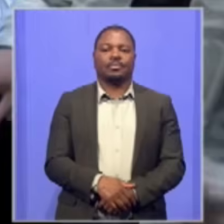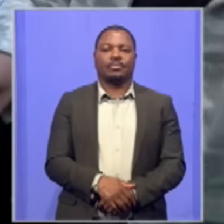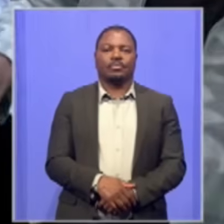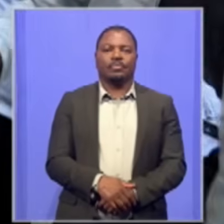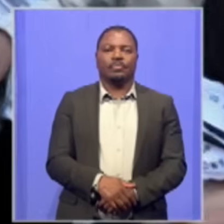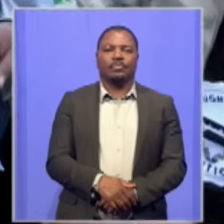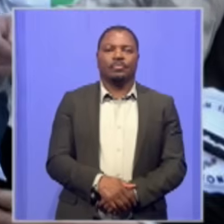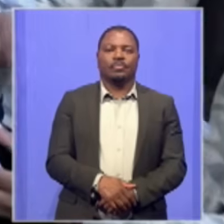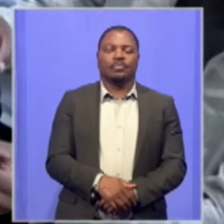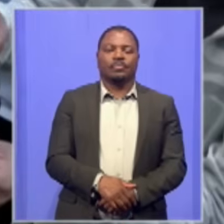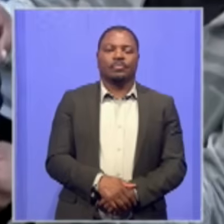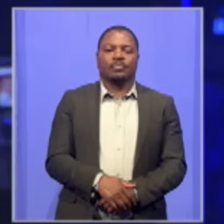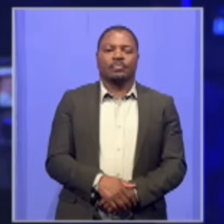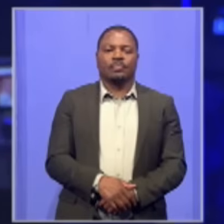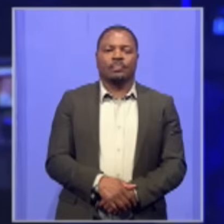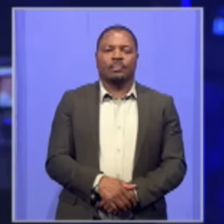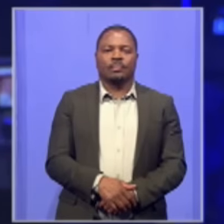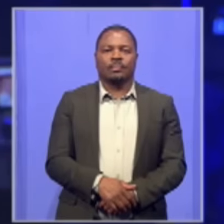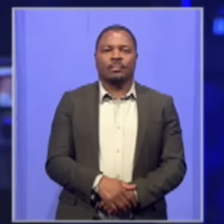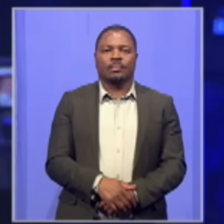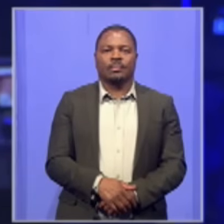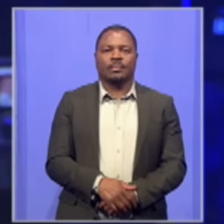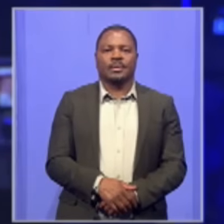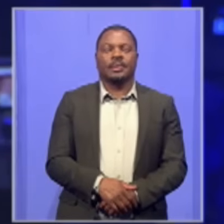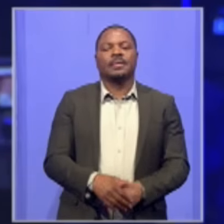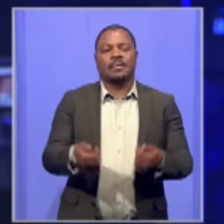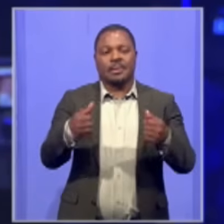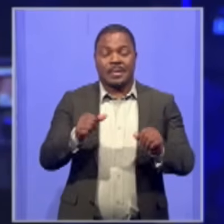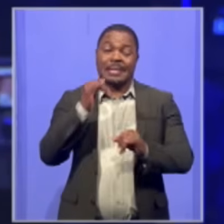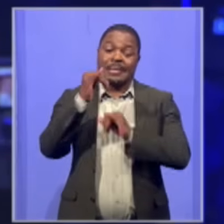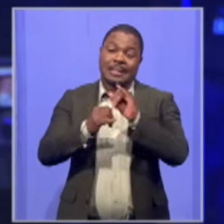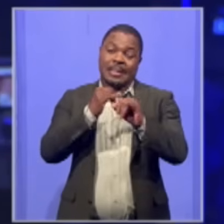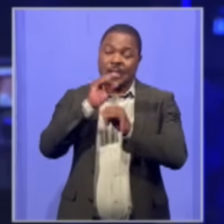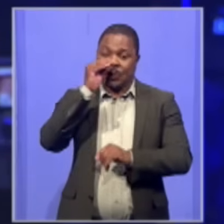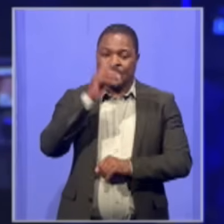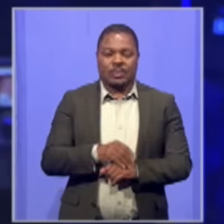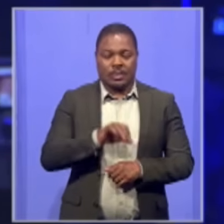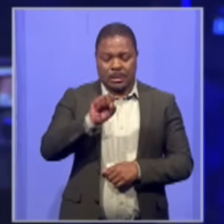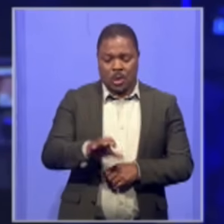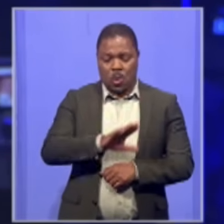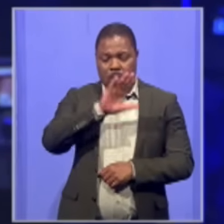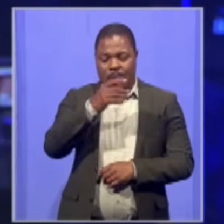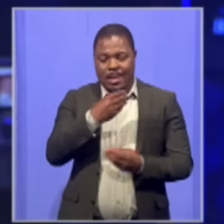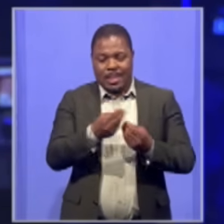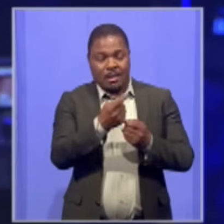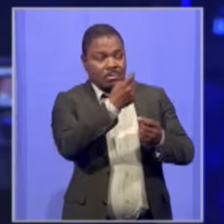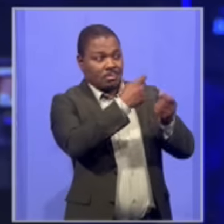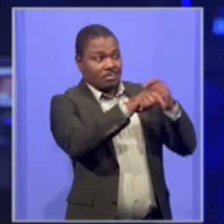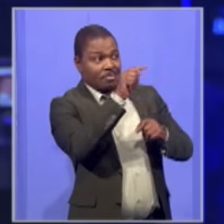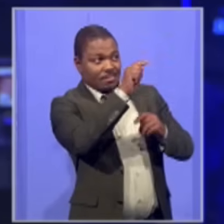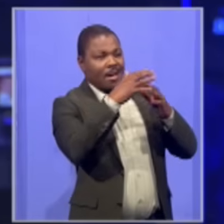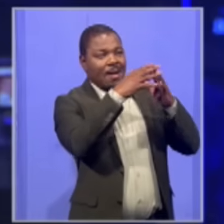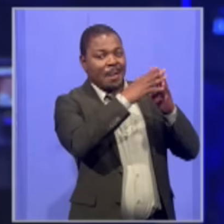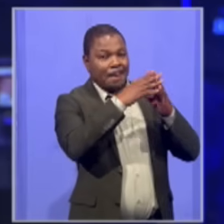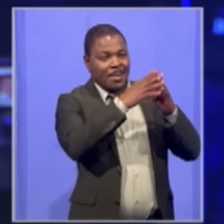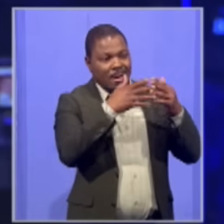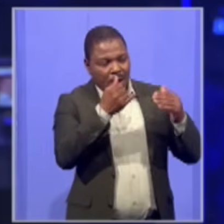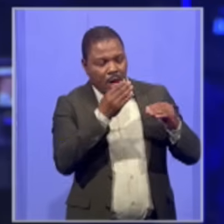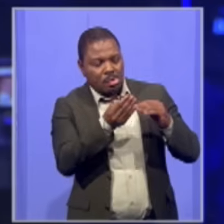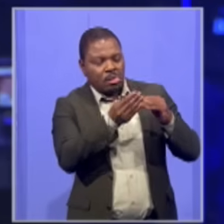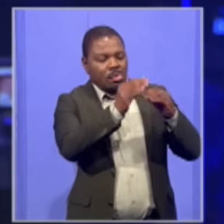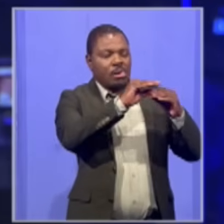News, Clarksdorp. Mui fetela matjhabeng re fumana hore thepa ya Afrika Borwa e romellwa naheng ya Amerika jwale e tobane